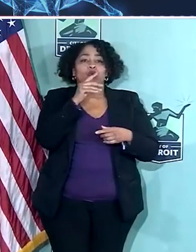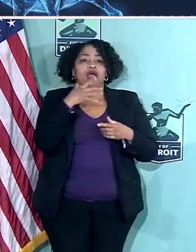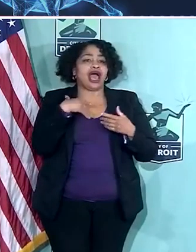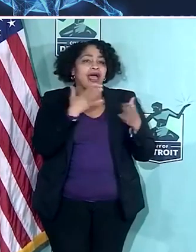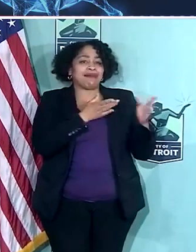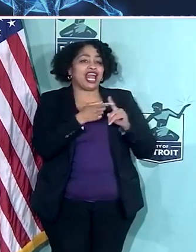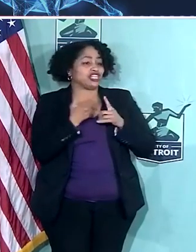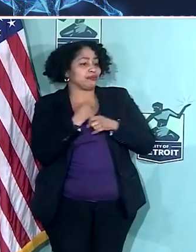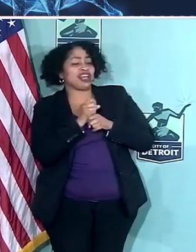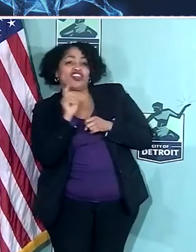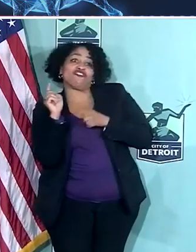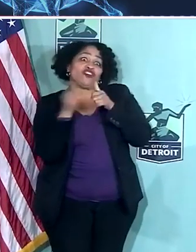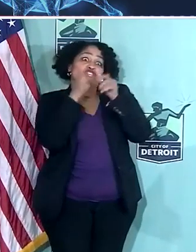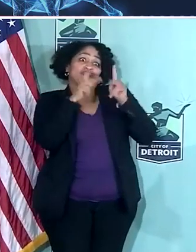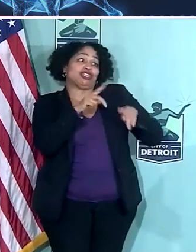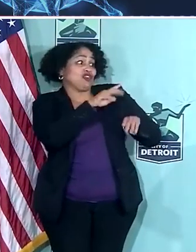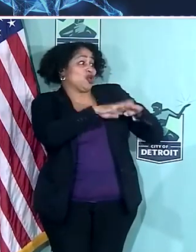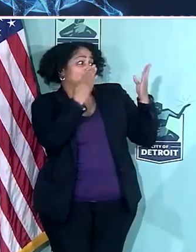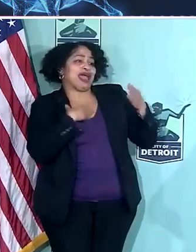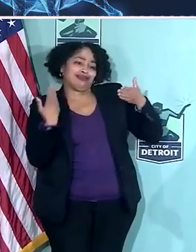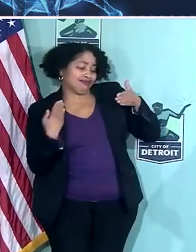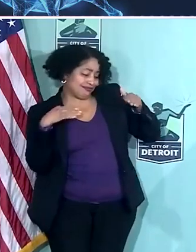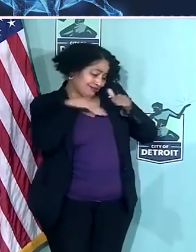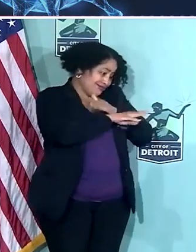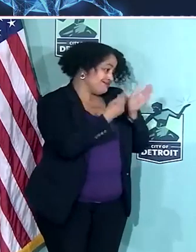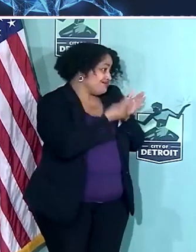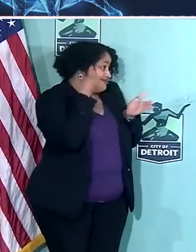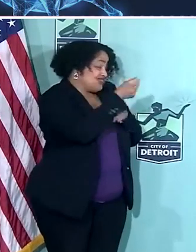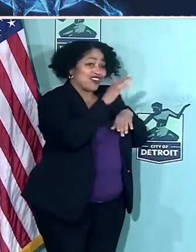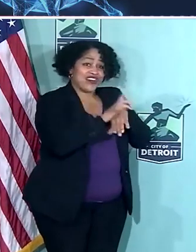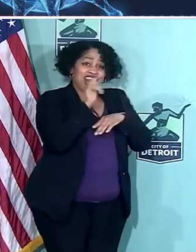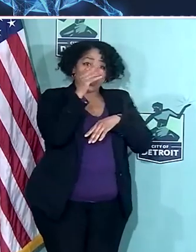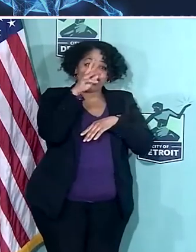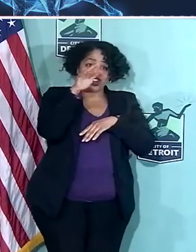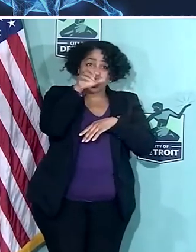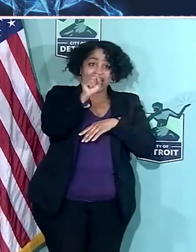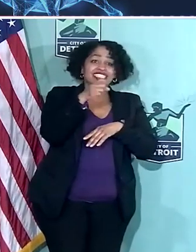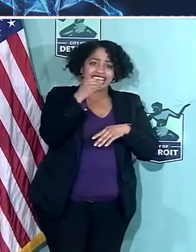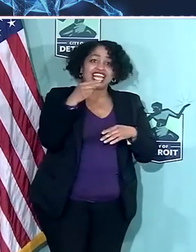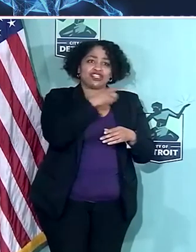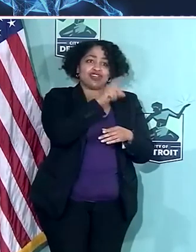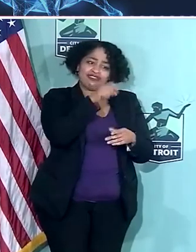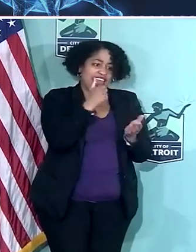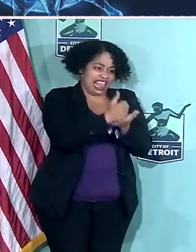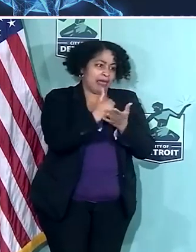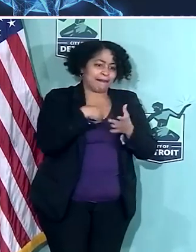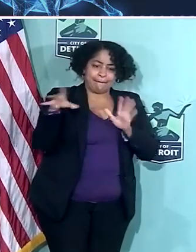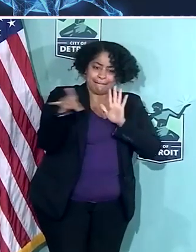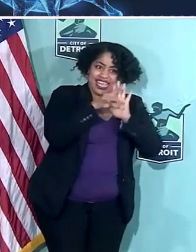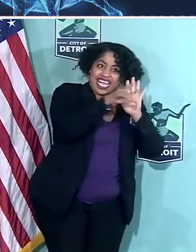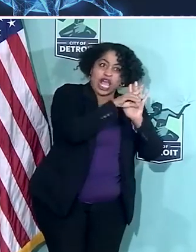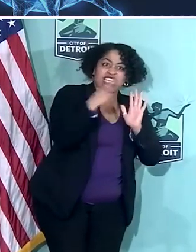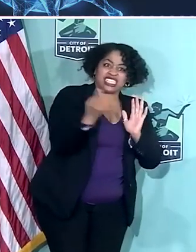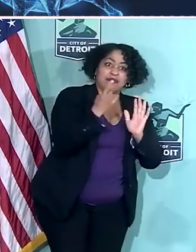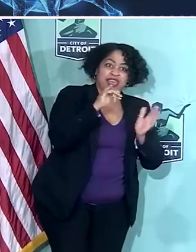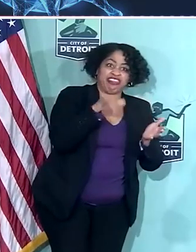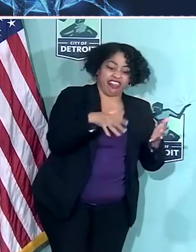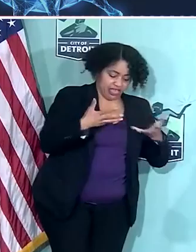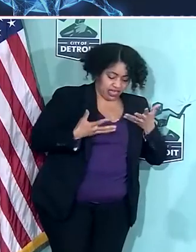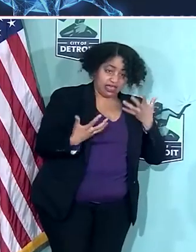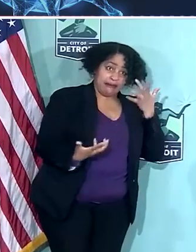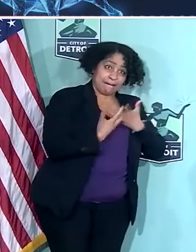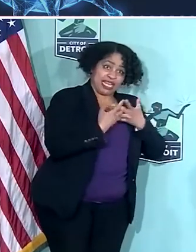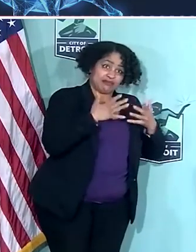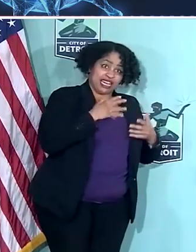from the day that he is reopened. I will be over at your shop at Livernois, and you're going to have to help me pick out something that will match